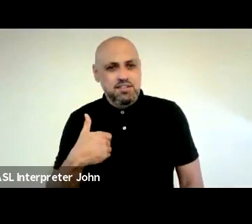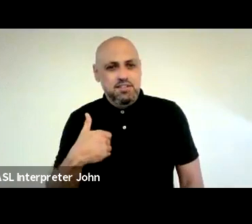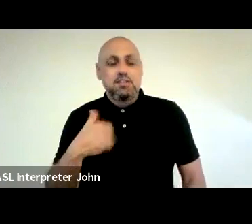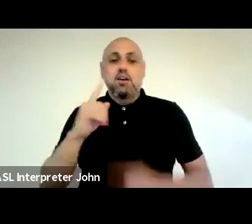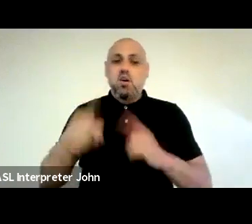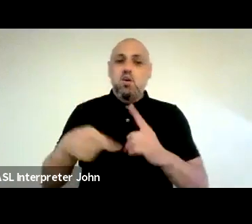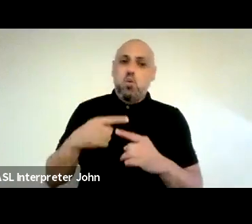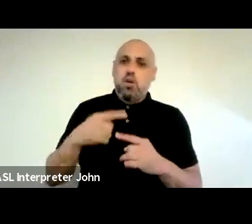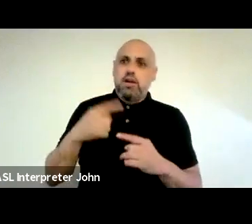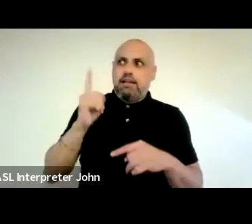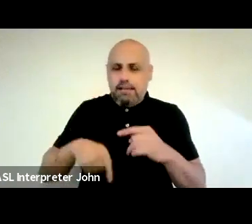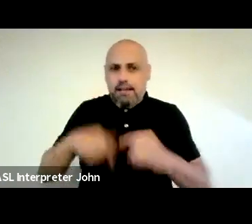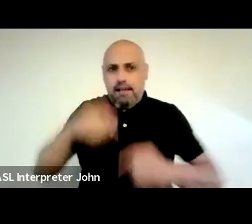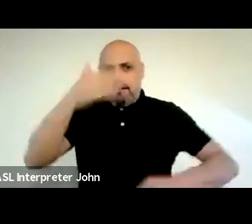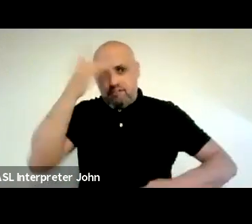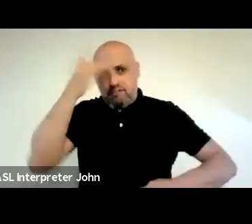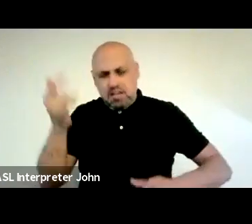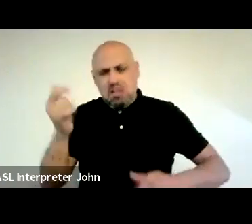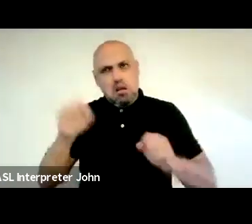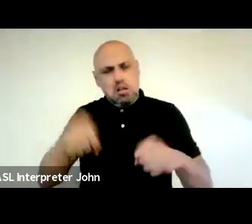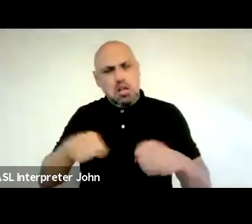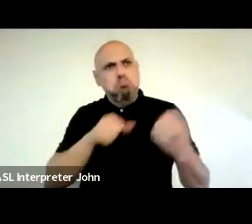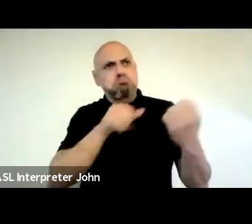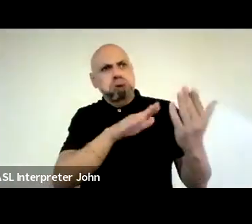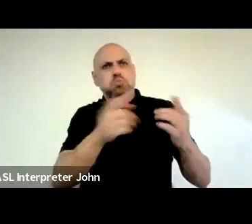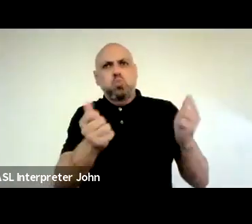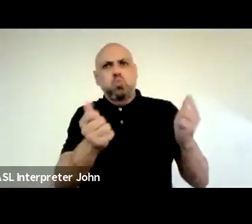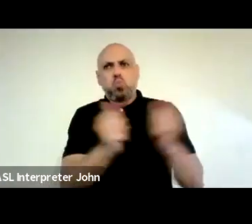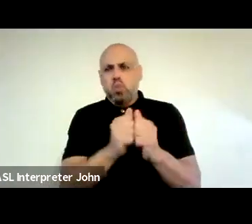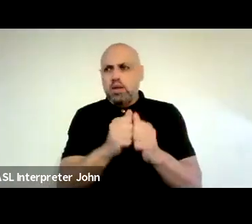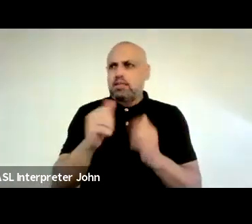forget, I can handle it with my acquired skill set.